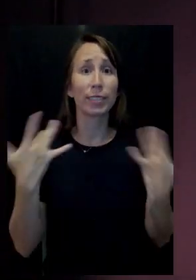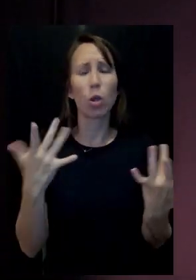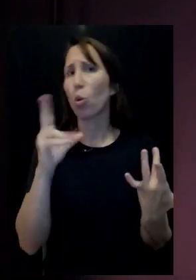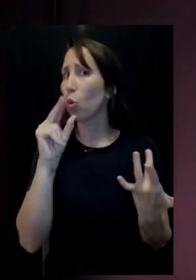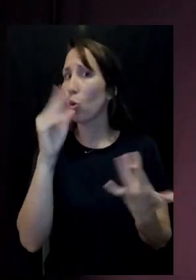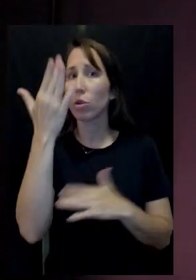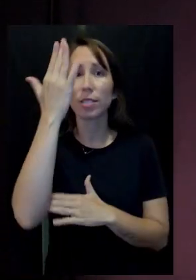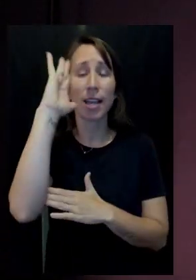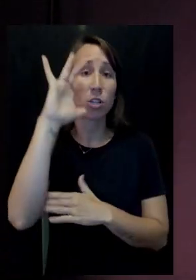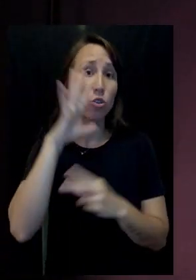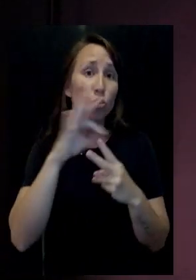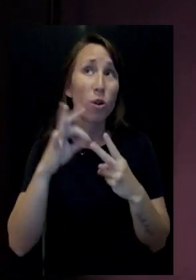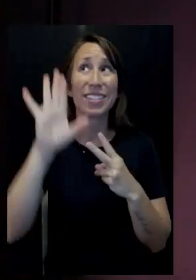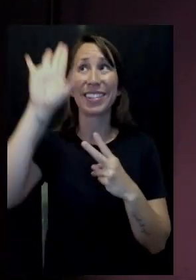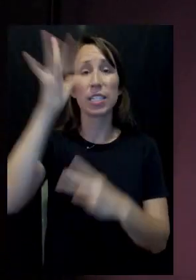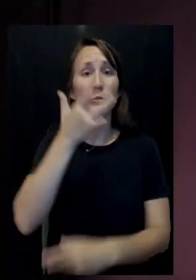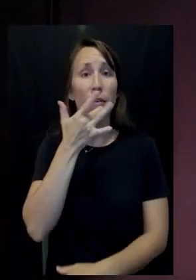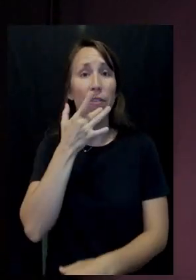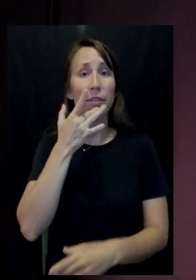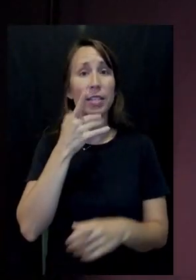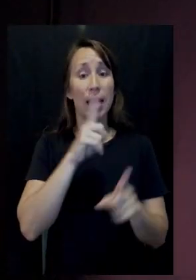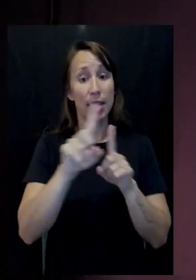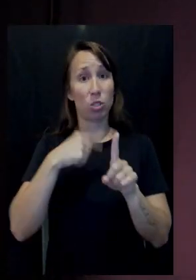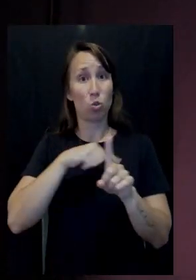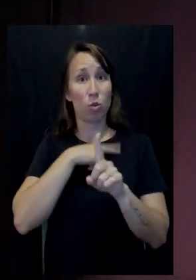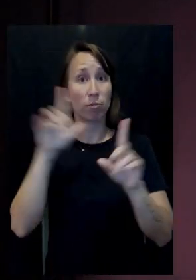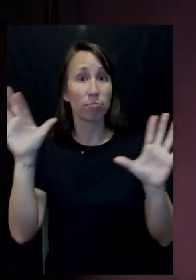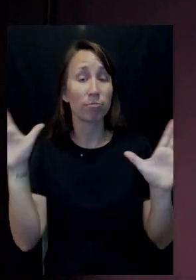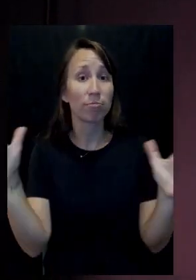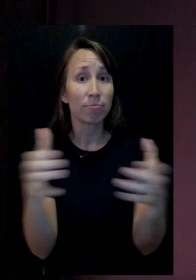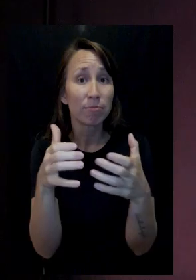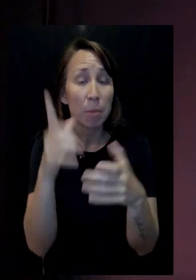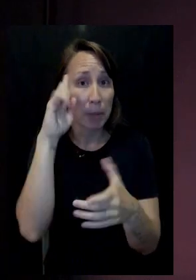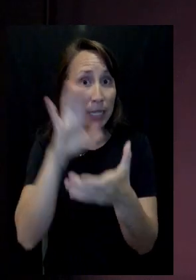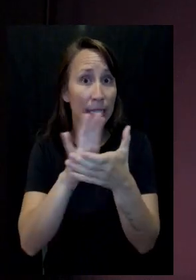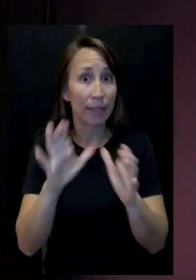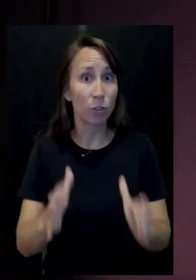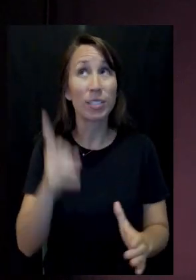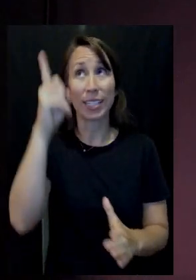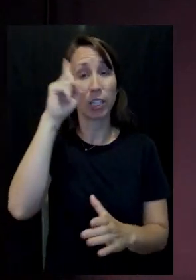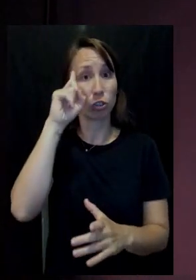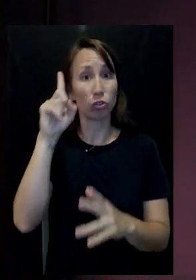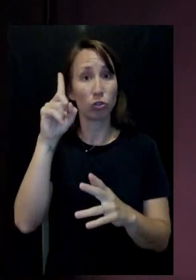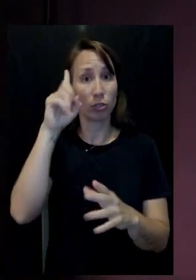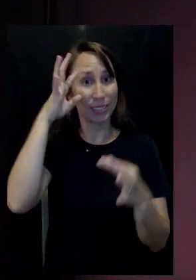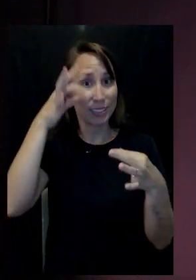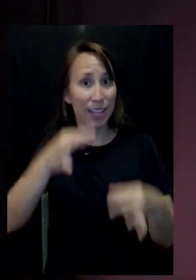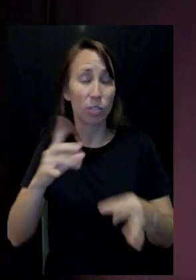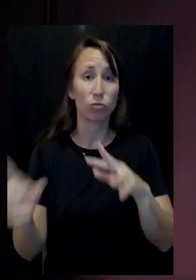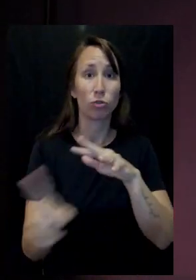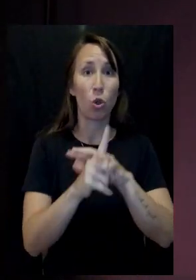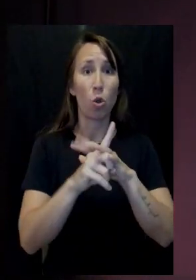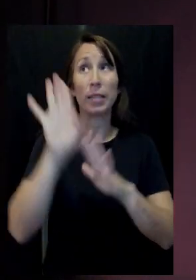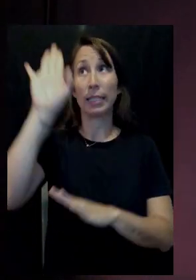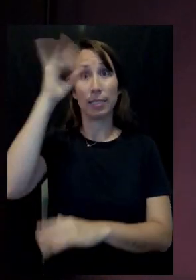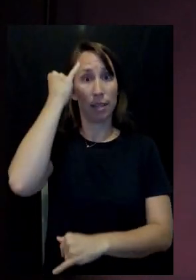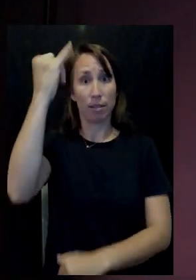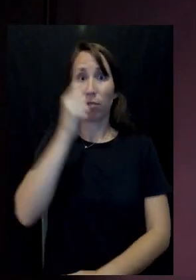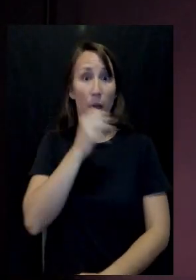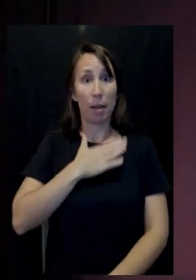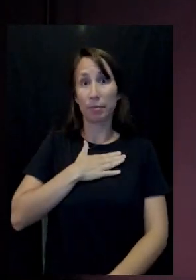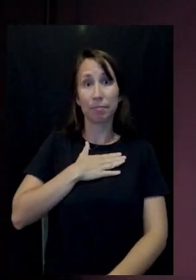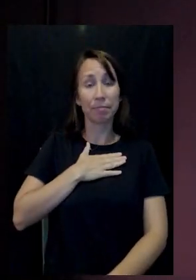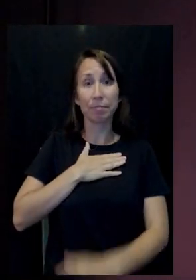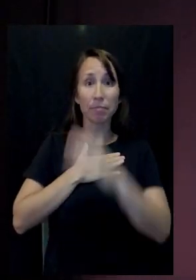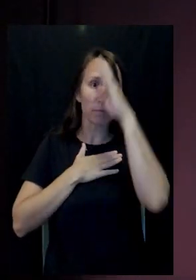choice, His preference, that when we gather as believers, He chooses to show up. That's His idea. It's not my idea.